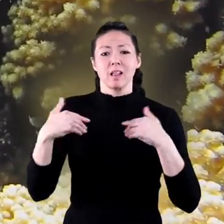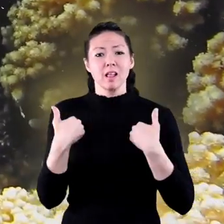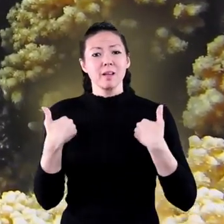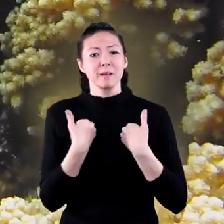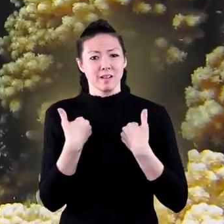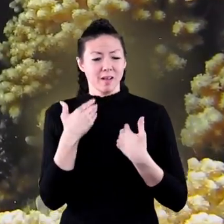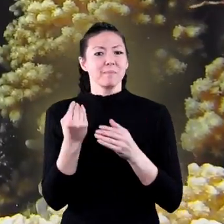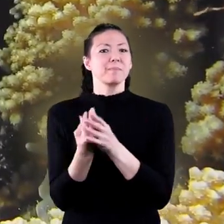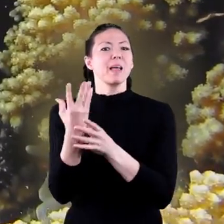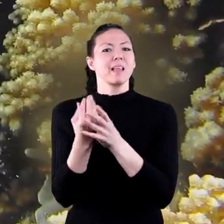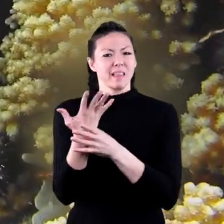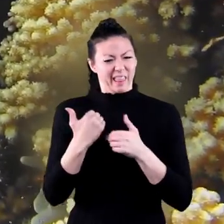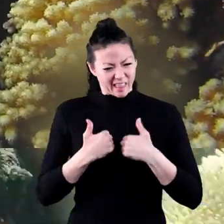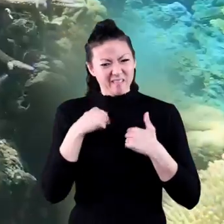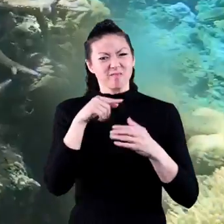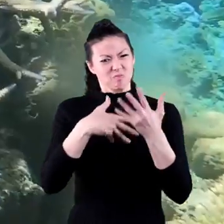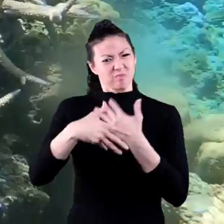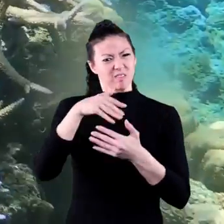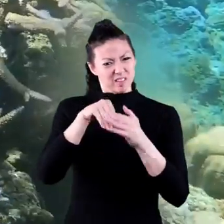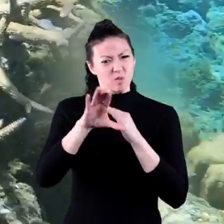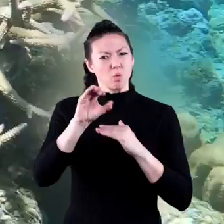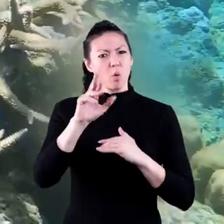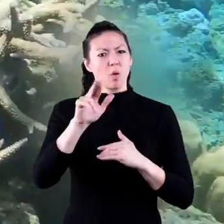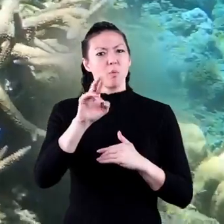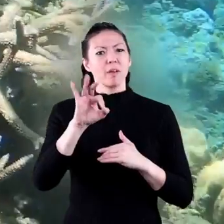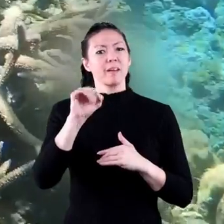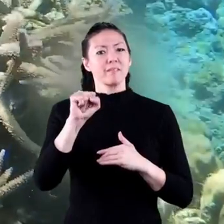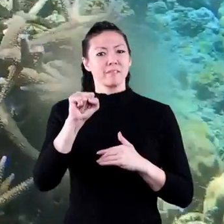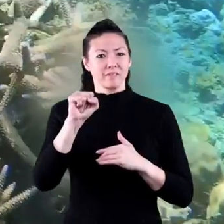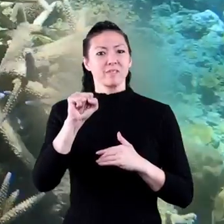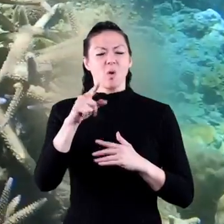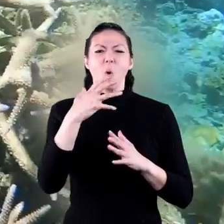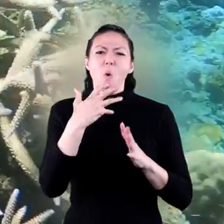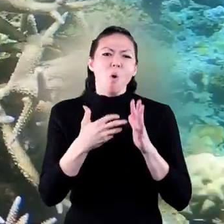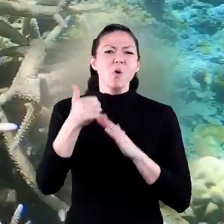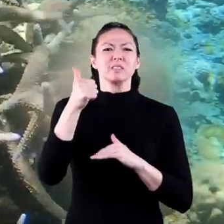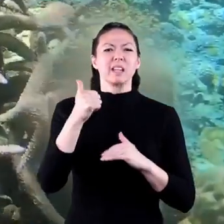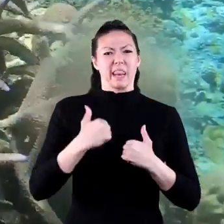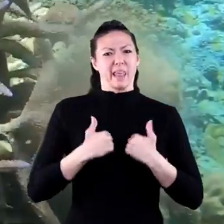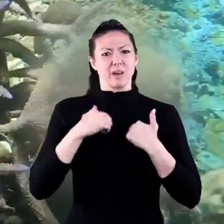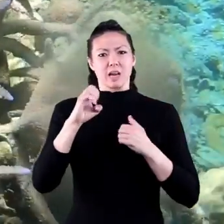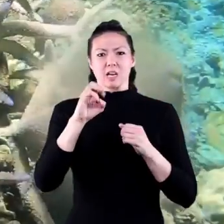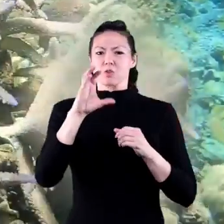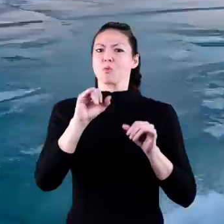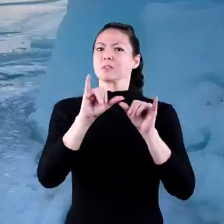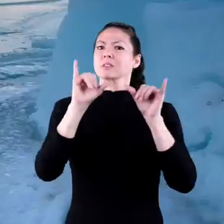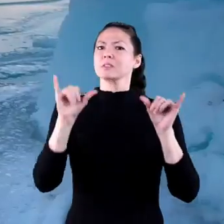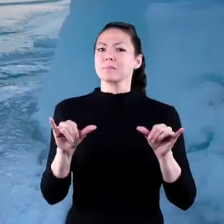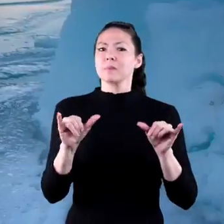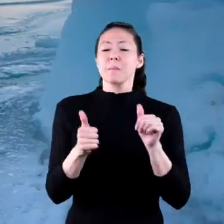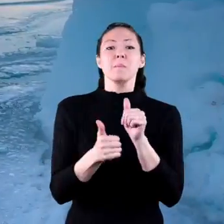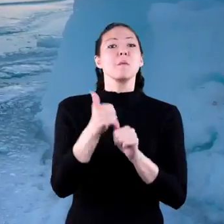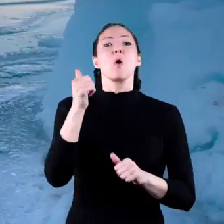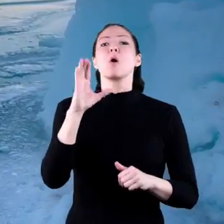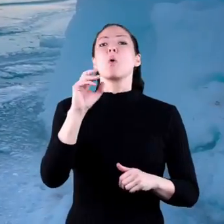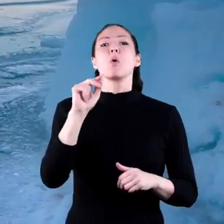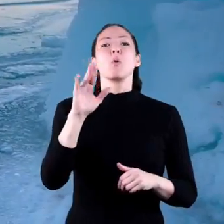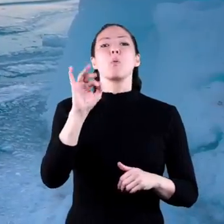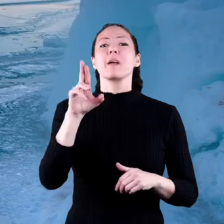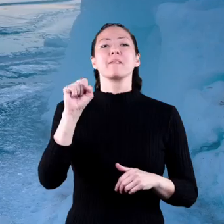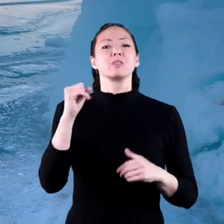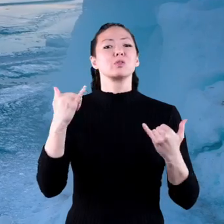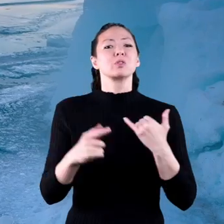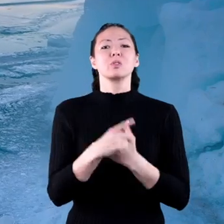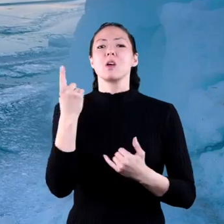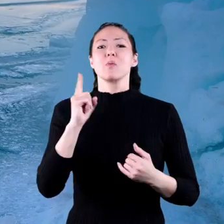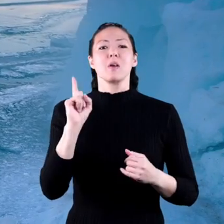plants live in coral reefs. Coral reefs are among the world's oldest living ecosystems. Most of the coral reefs today